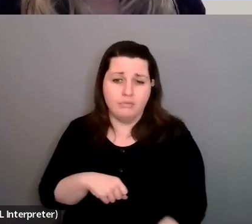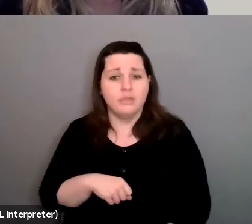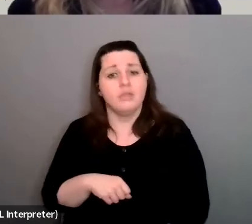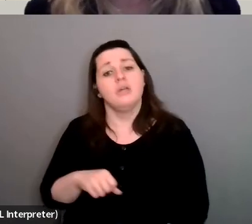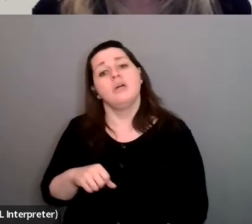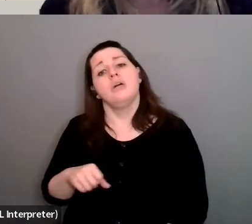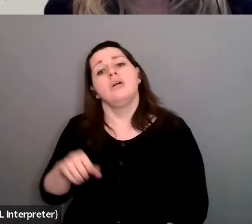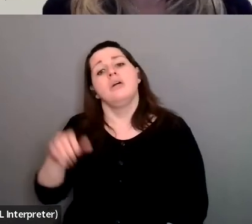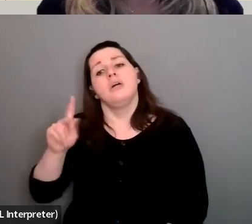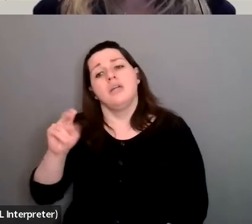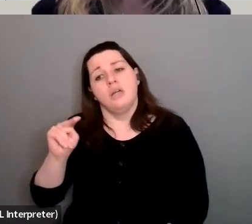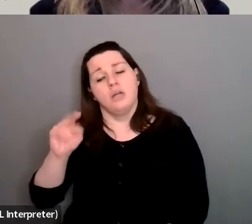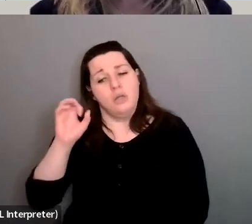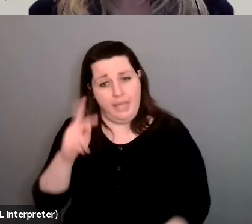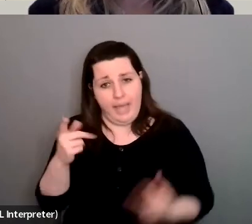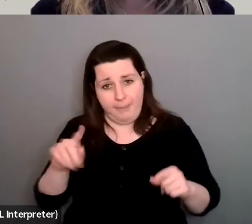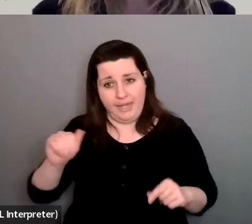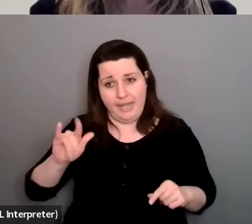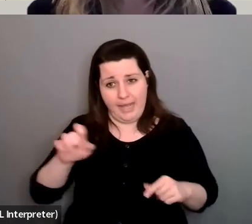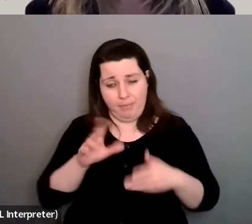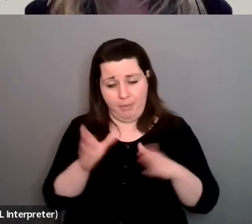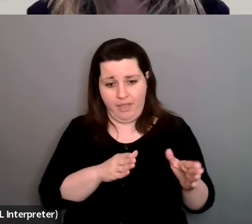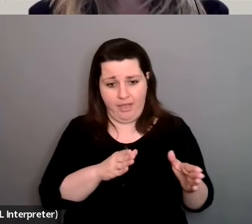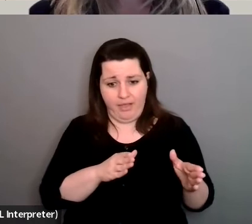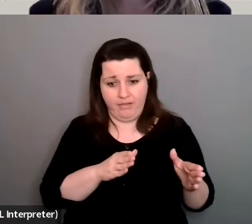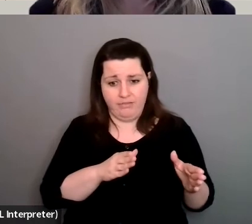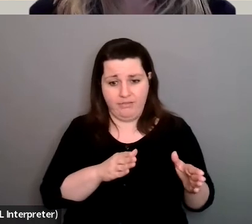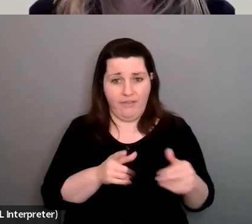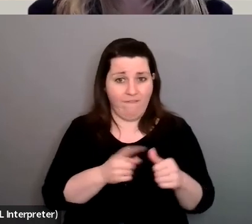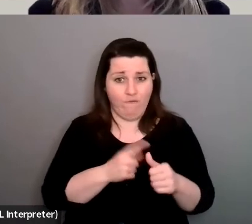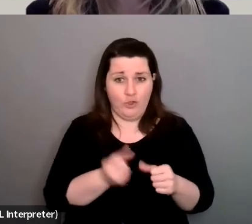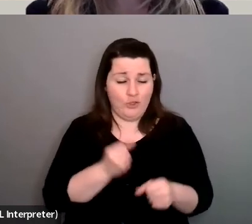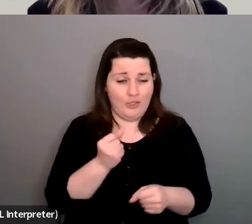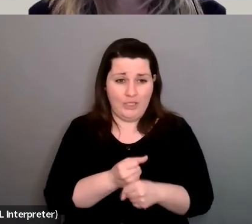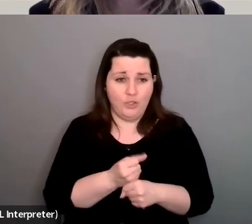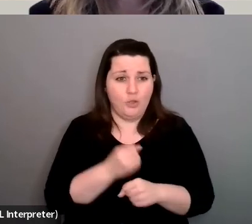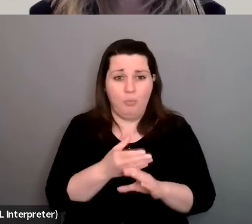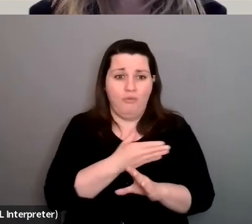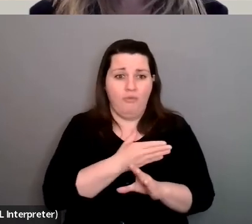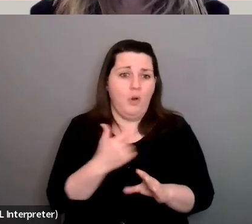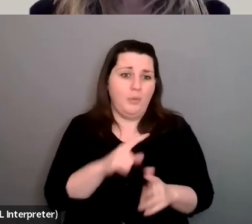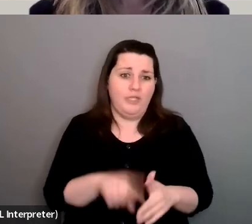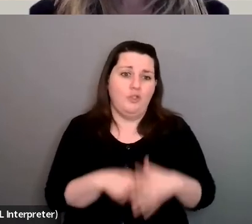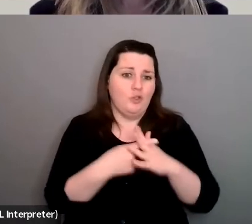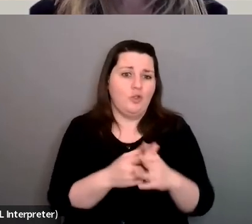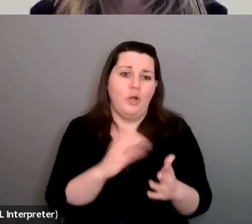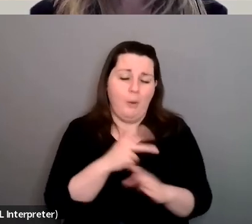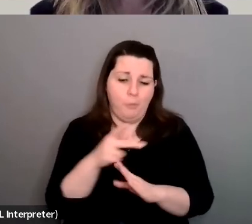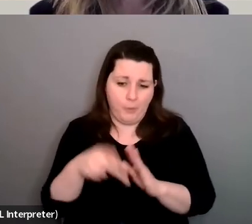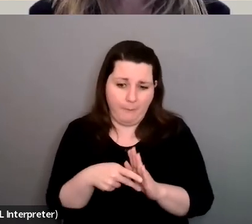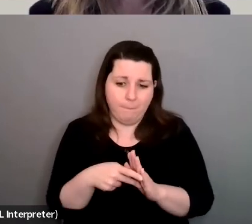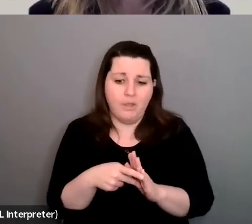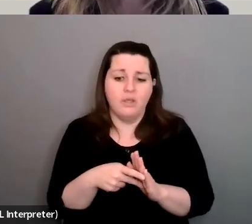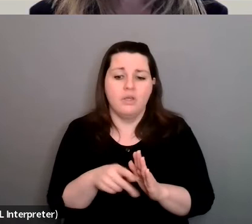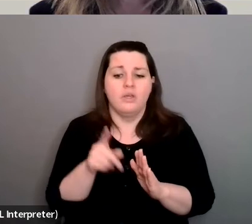So when the ABLE plan was the first year of its existence, so even before we launched our program, you had to open